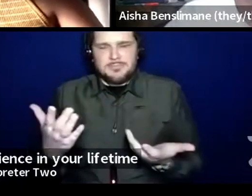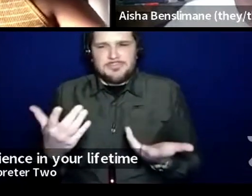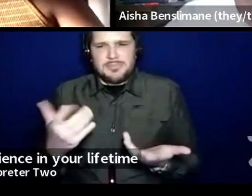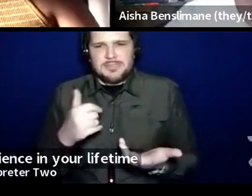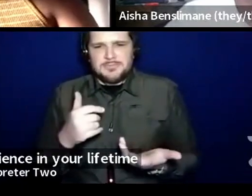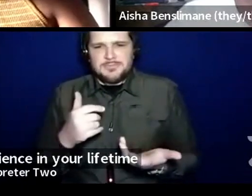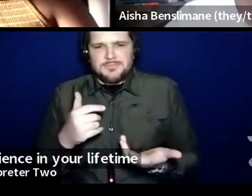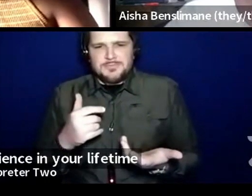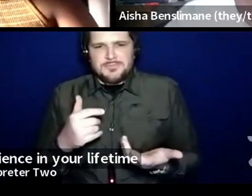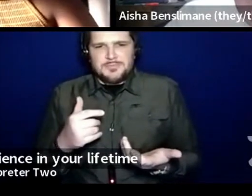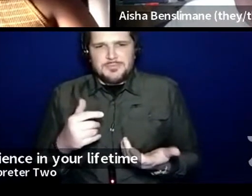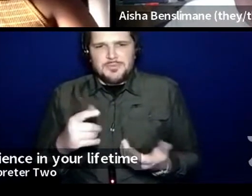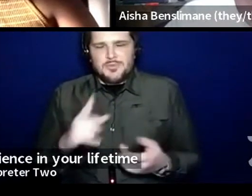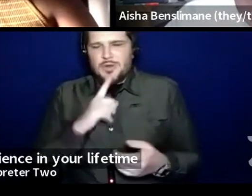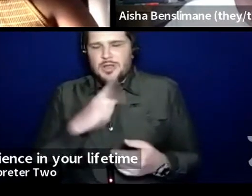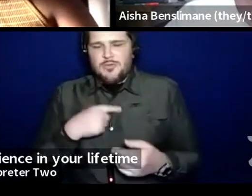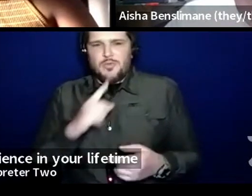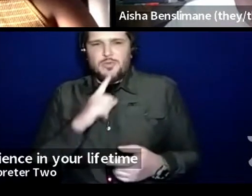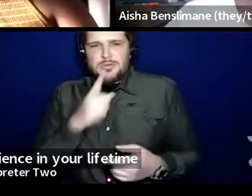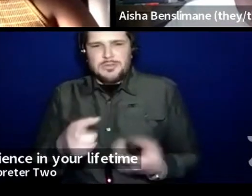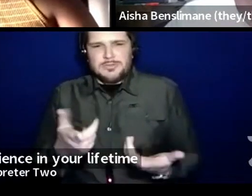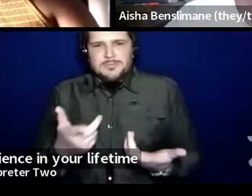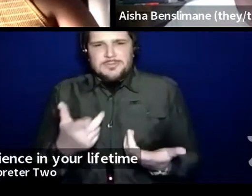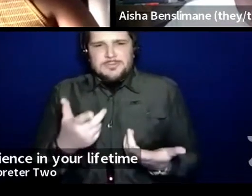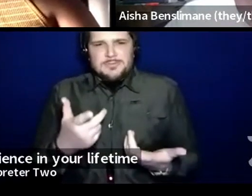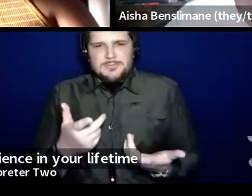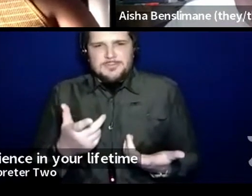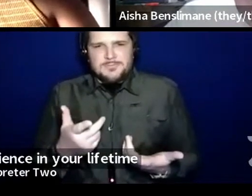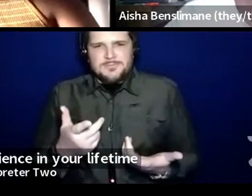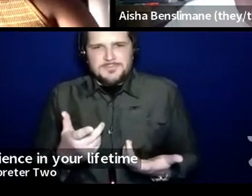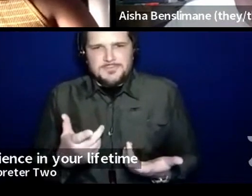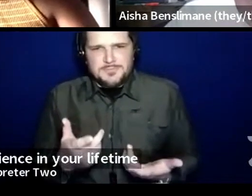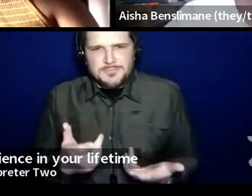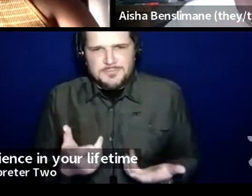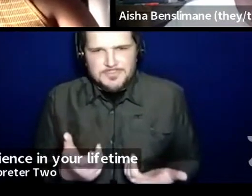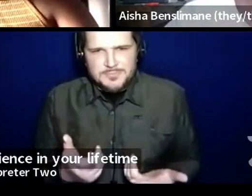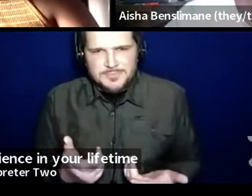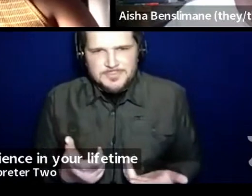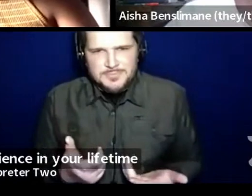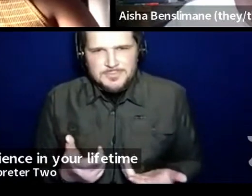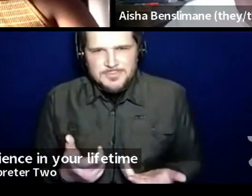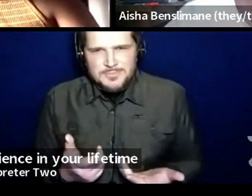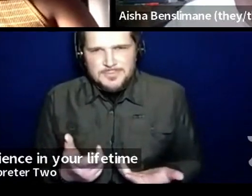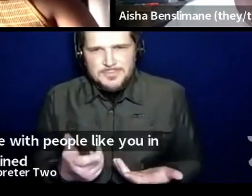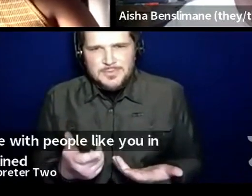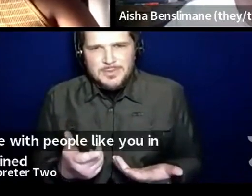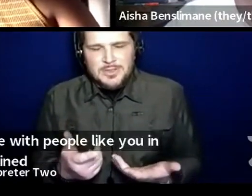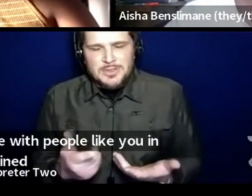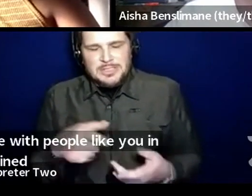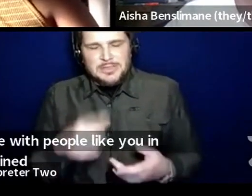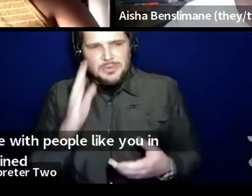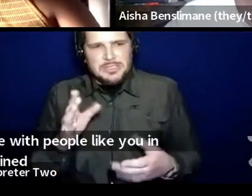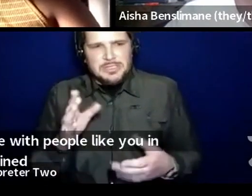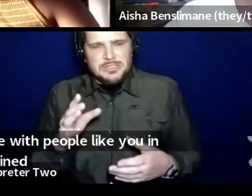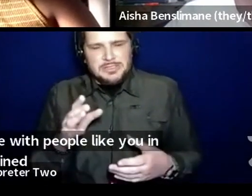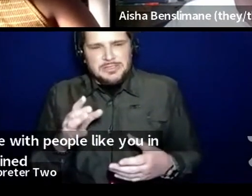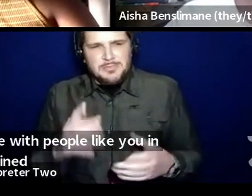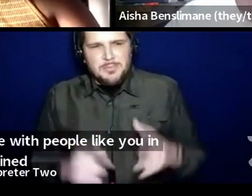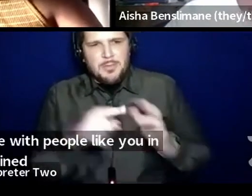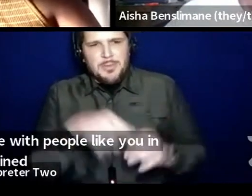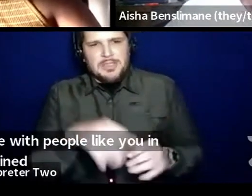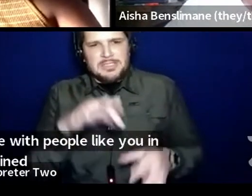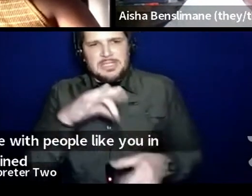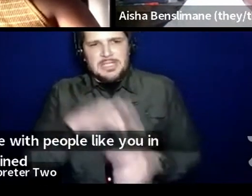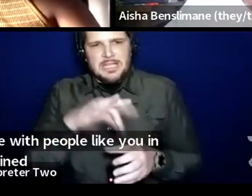so while I vehemently agree that housing is a huge issue with this coming election, I've also seen some of the leaders